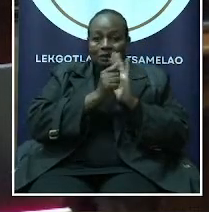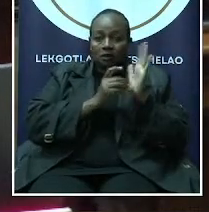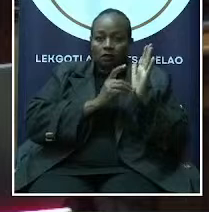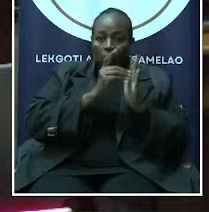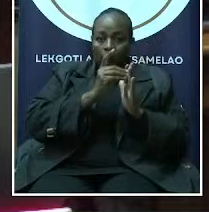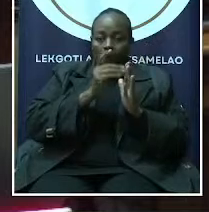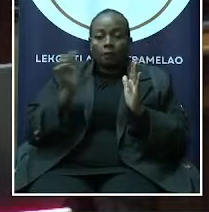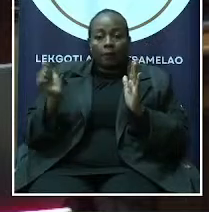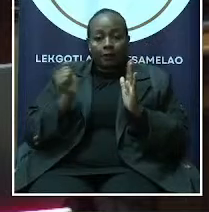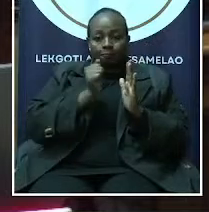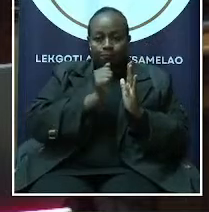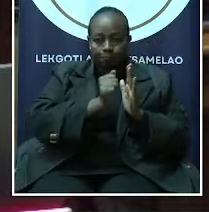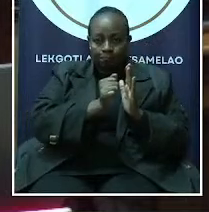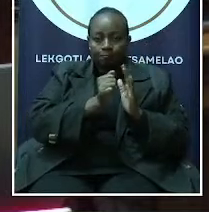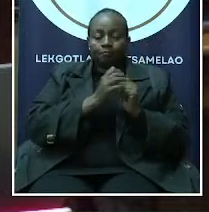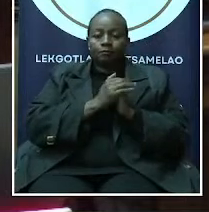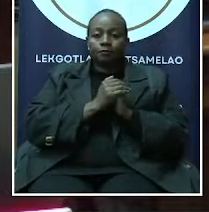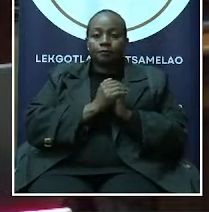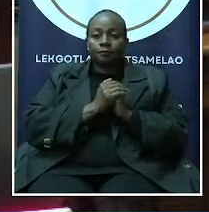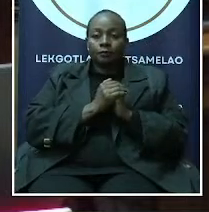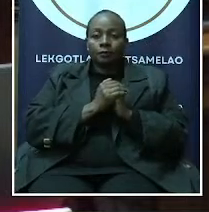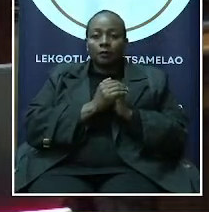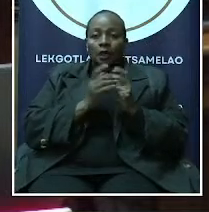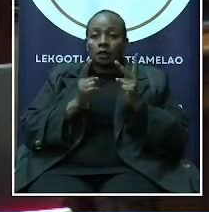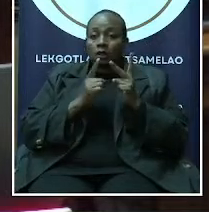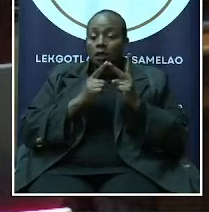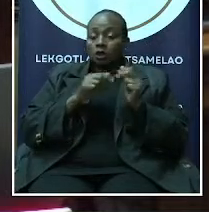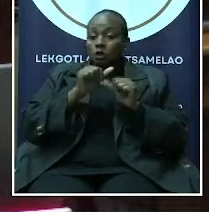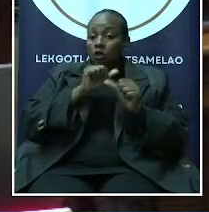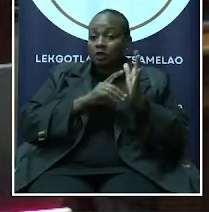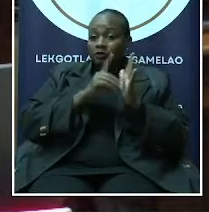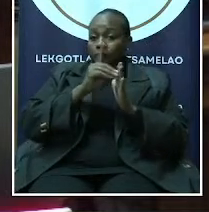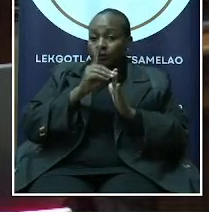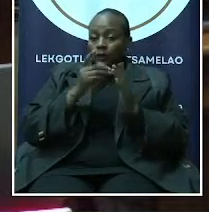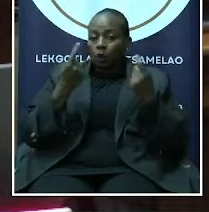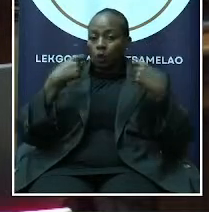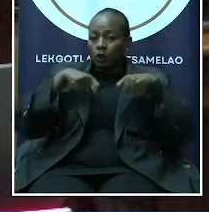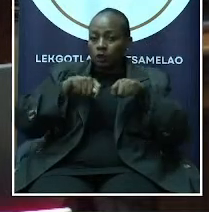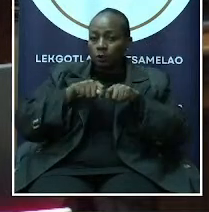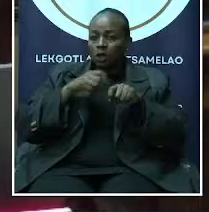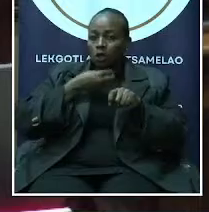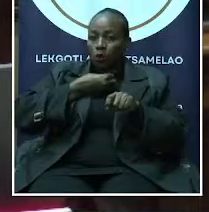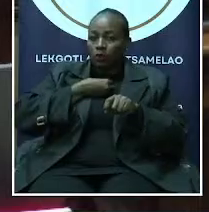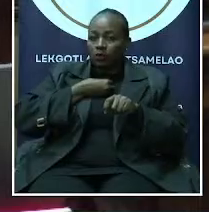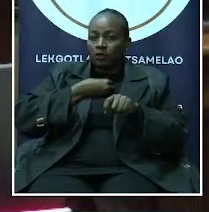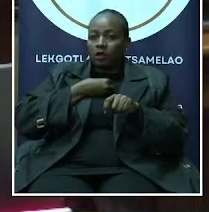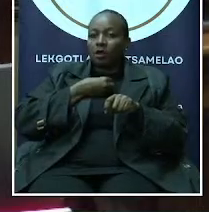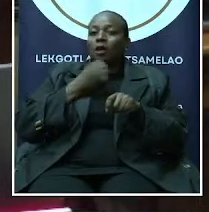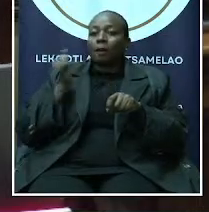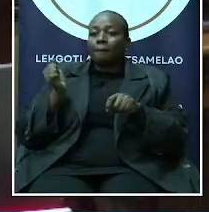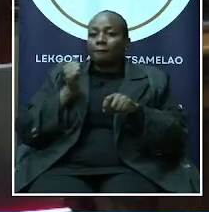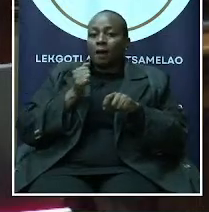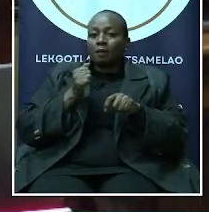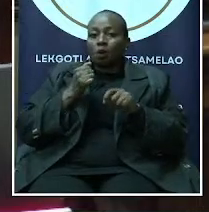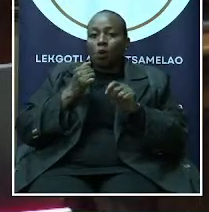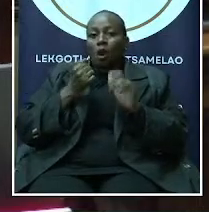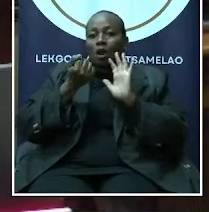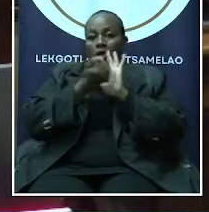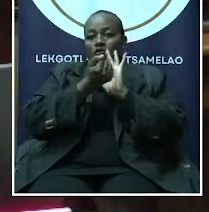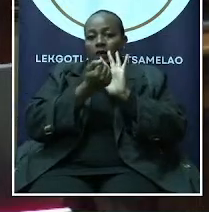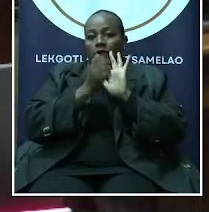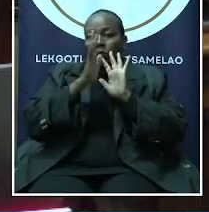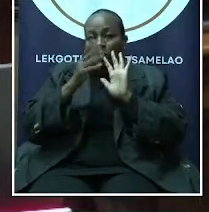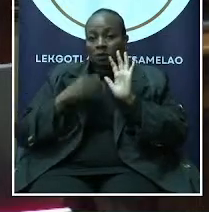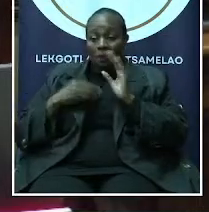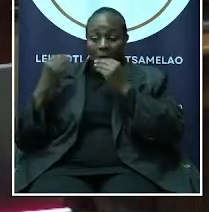them. Secondly, the corporate social responsibility contributions towards youth employment will be credited. Those particular businesses